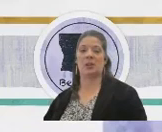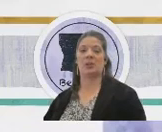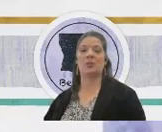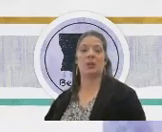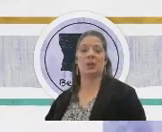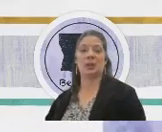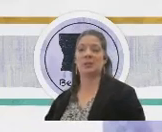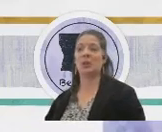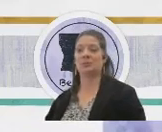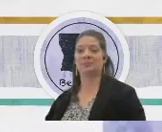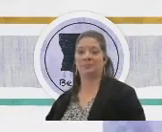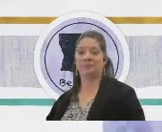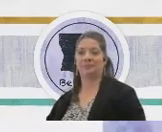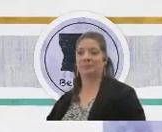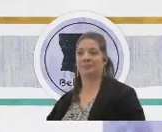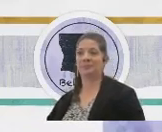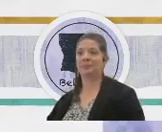will see you on our next call.